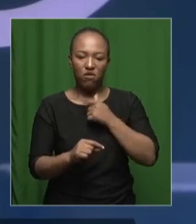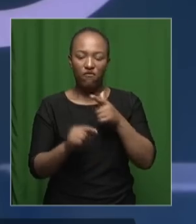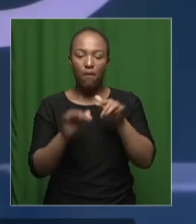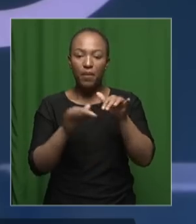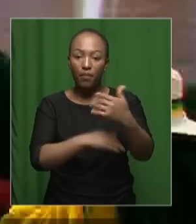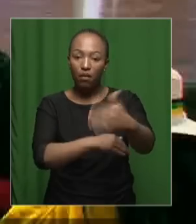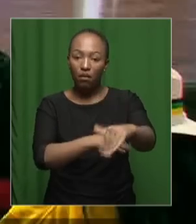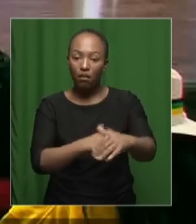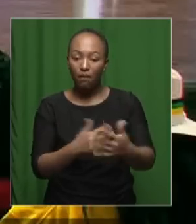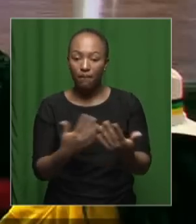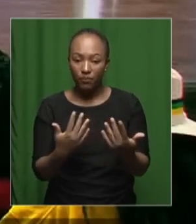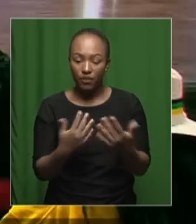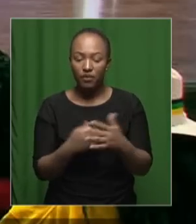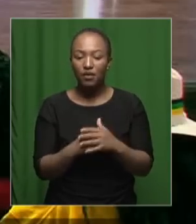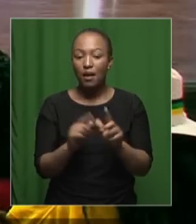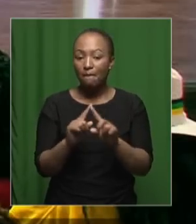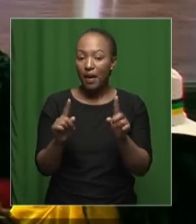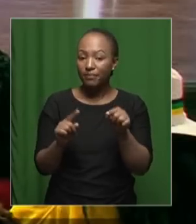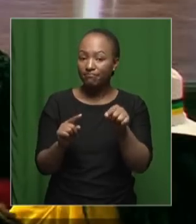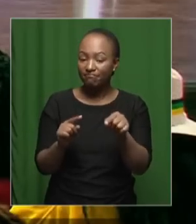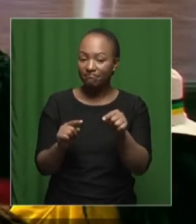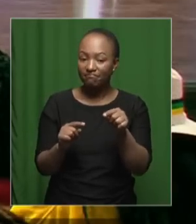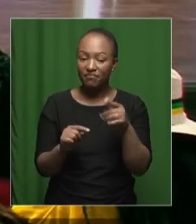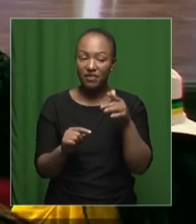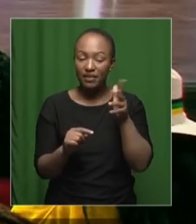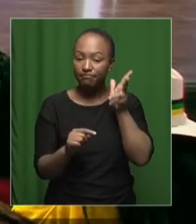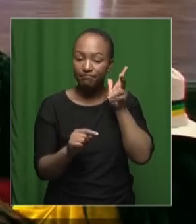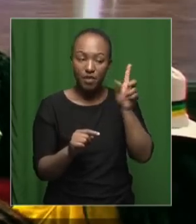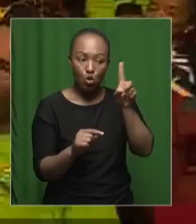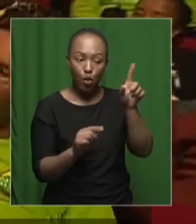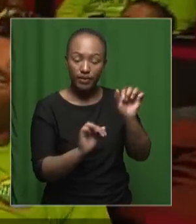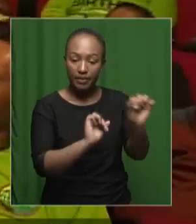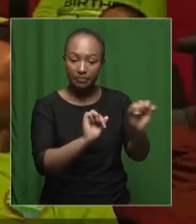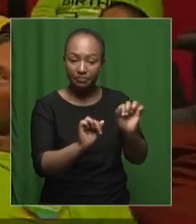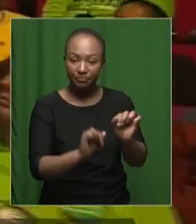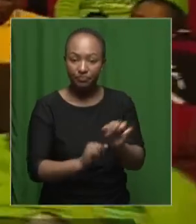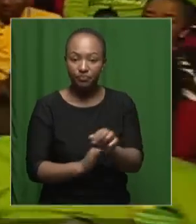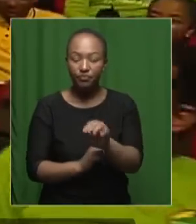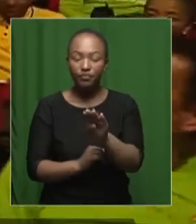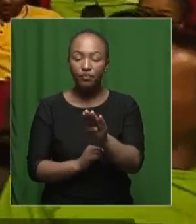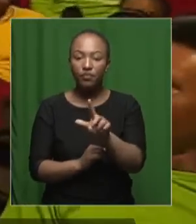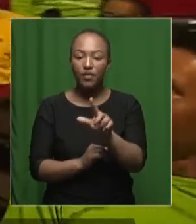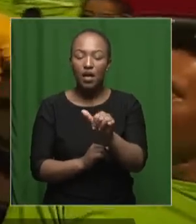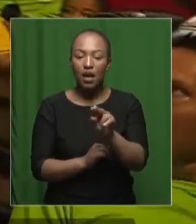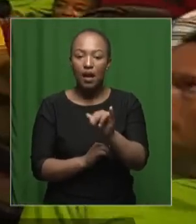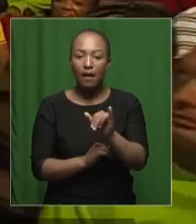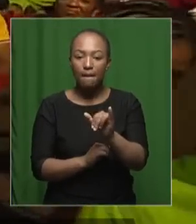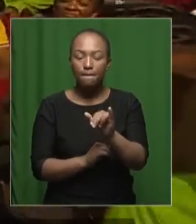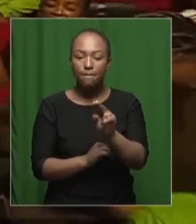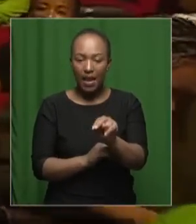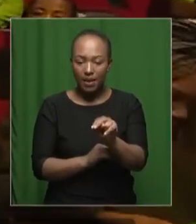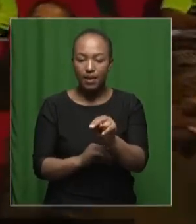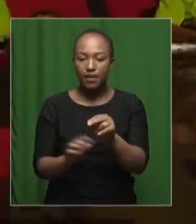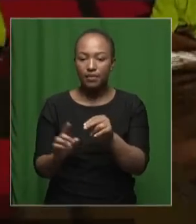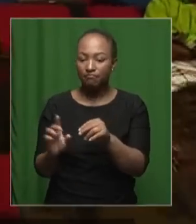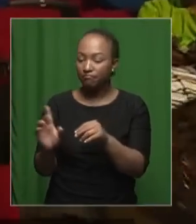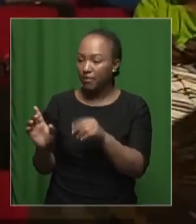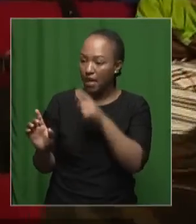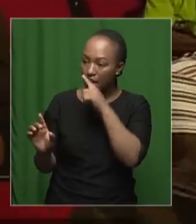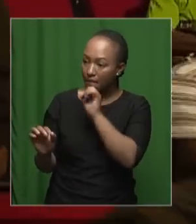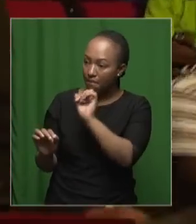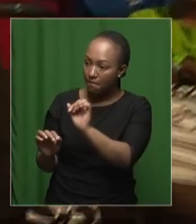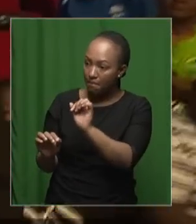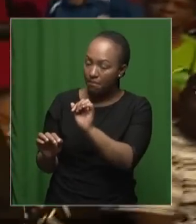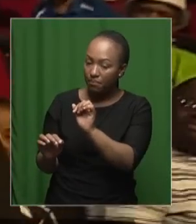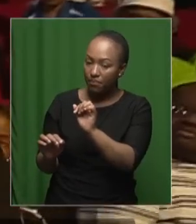immigrants in this country? But let's hear your questions. Blaine? Yeah, that's an important point, Sakina. Let's get more burning questions now. Your name, sir, and where are you